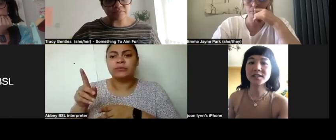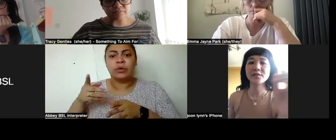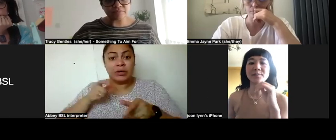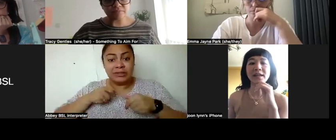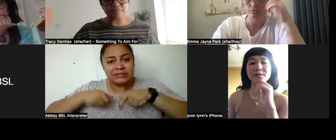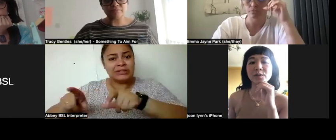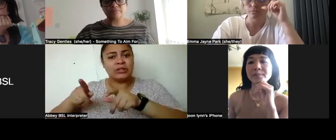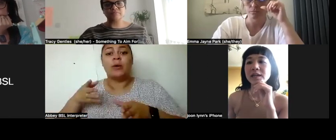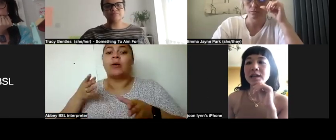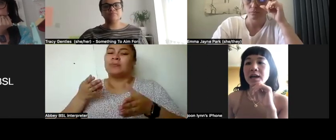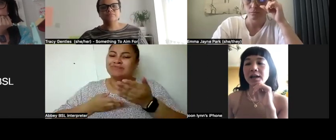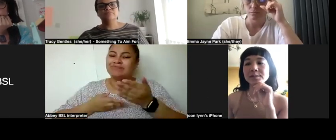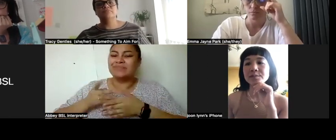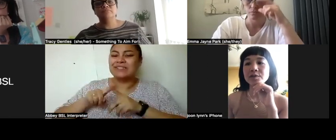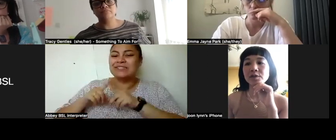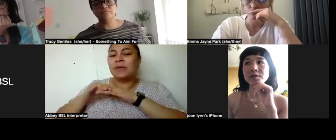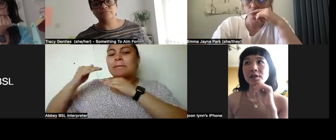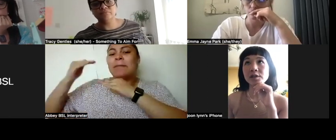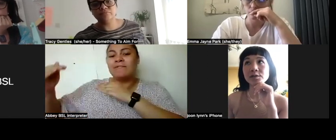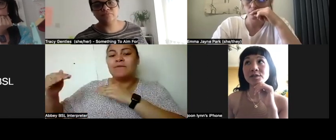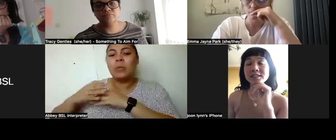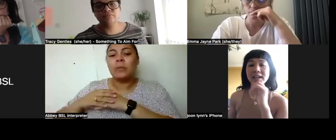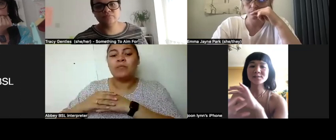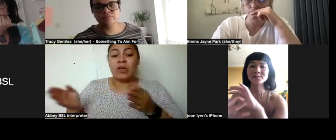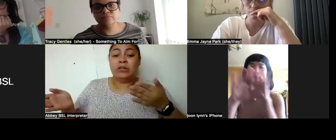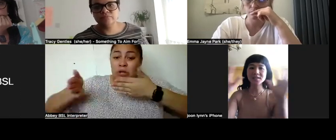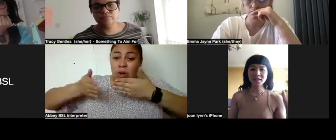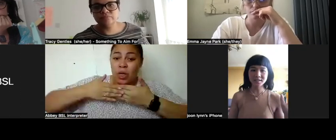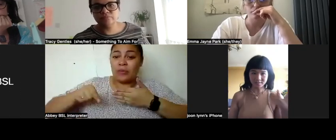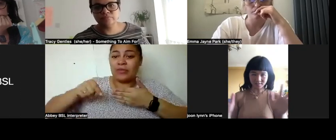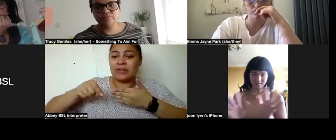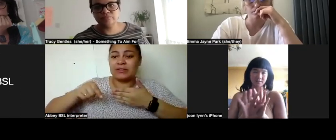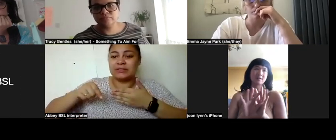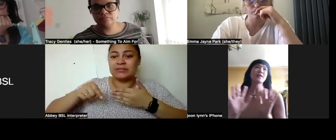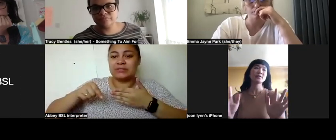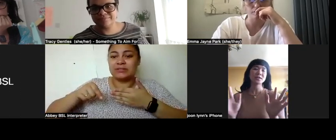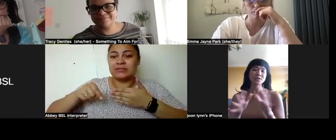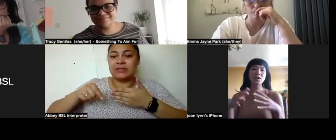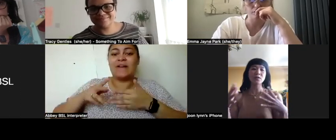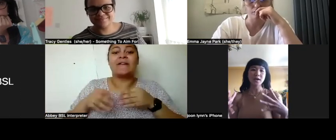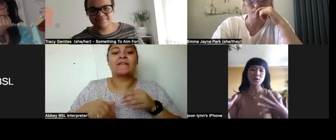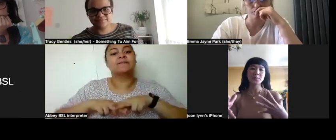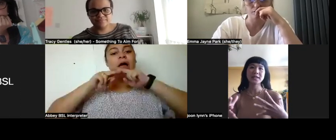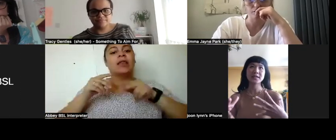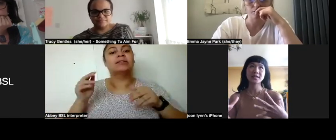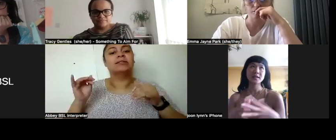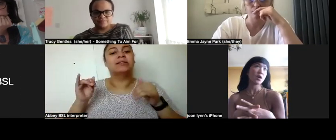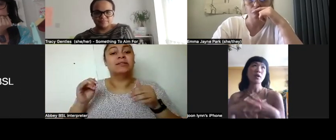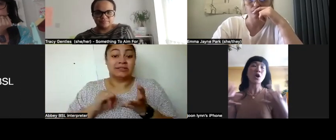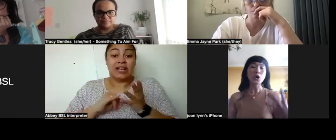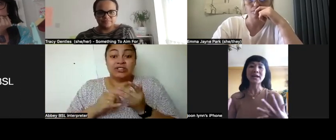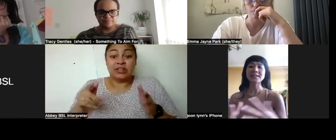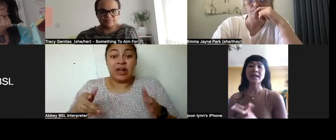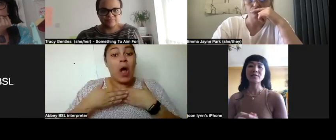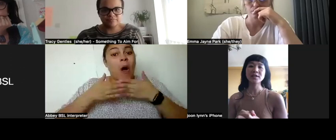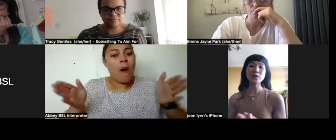continue in a different platform. So to close, this has been like the final session of our opening or